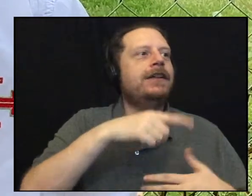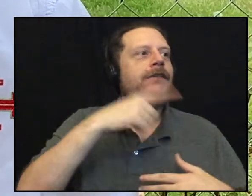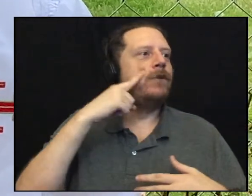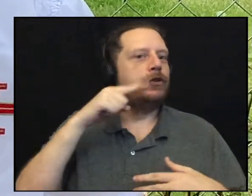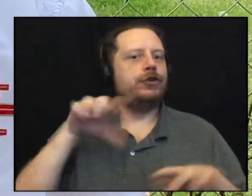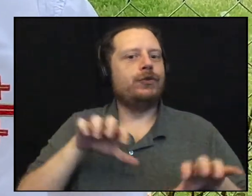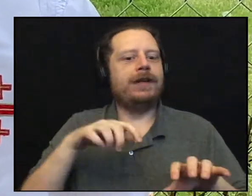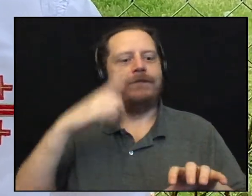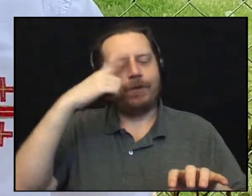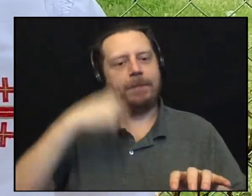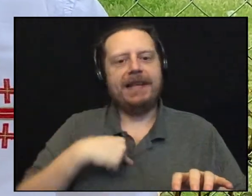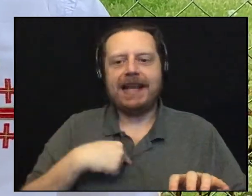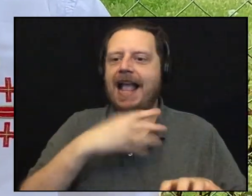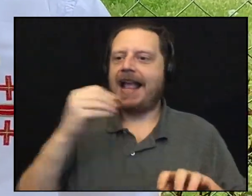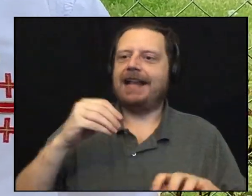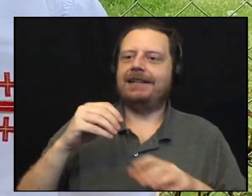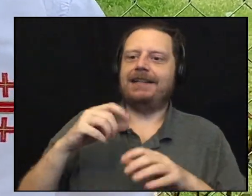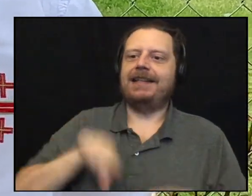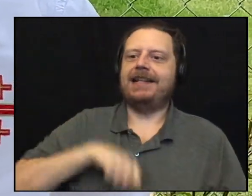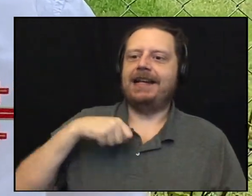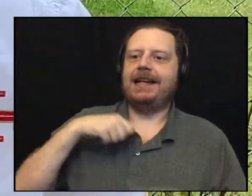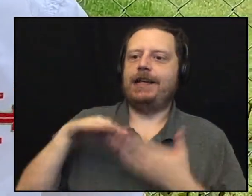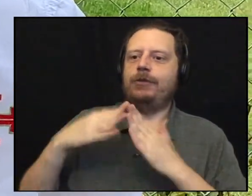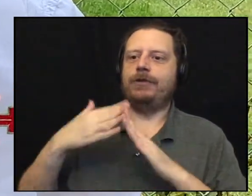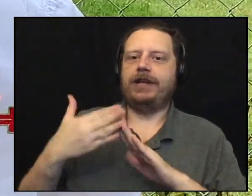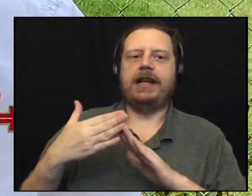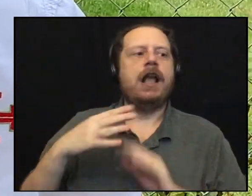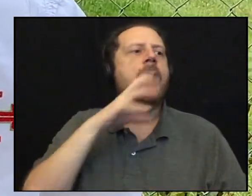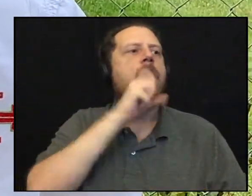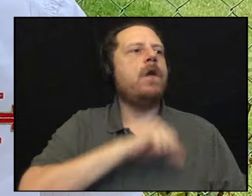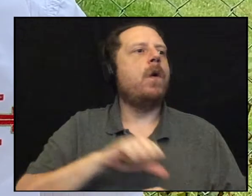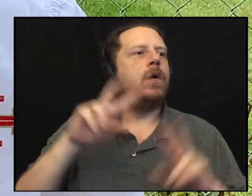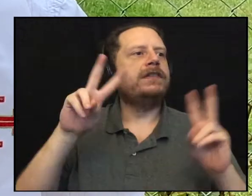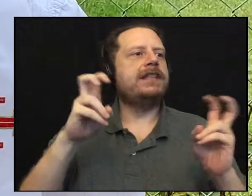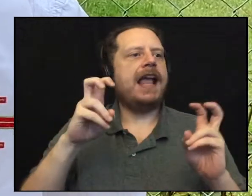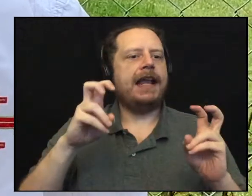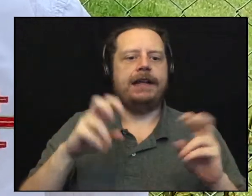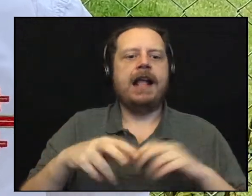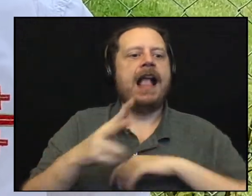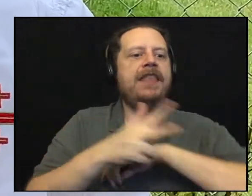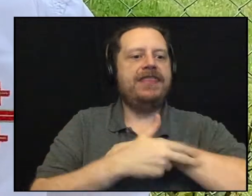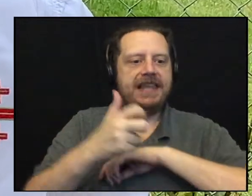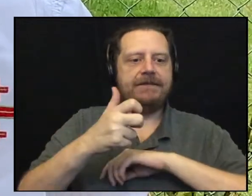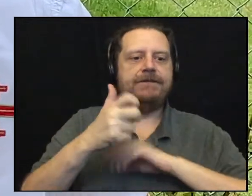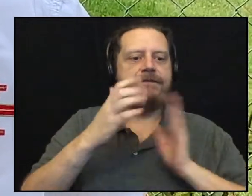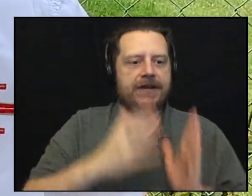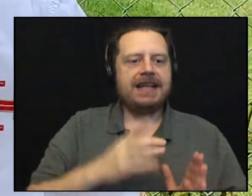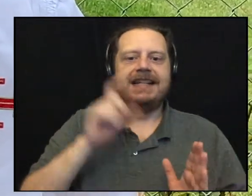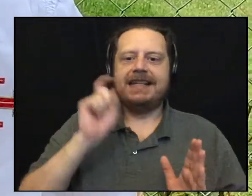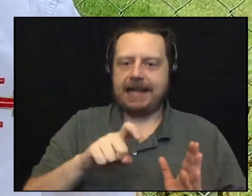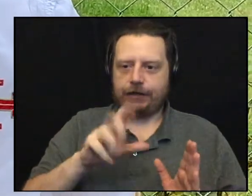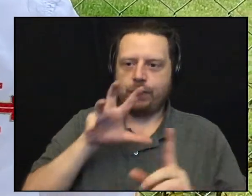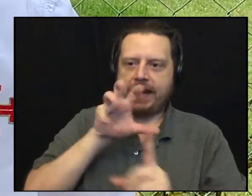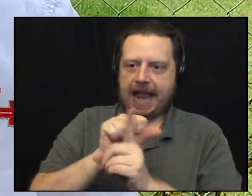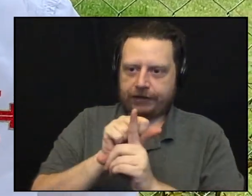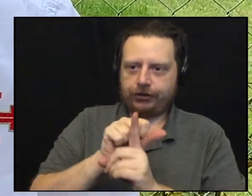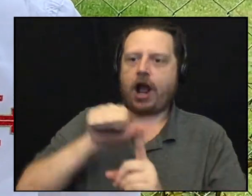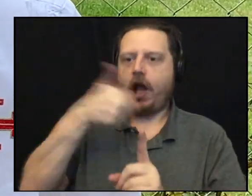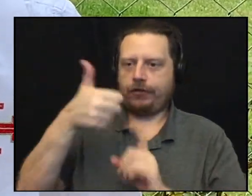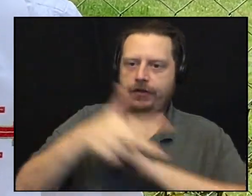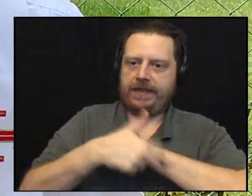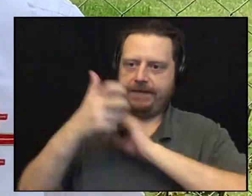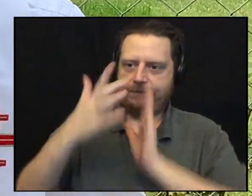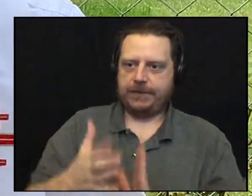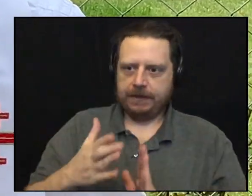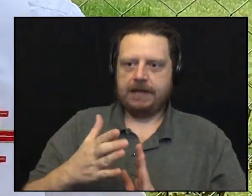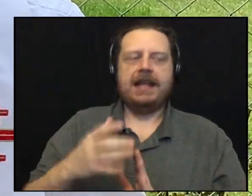There's an old saying. It takes a thief to catch a thief. And if I can paraphrase that just a